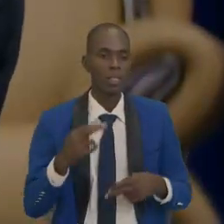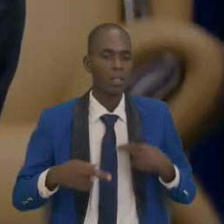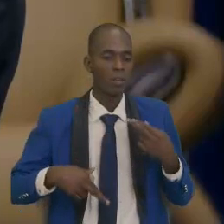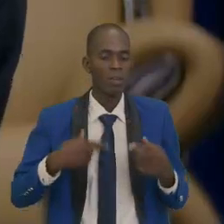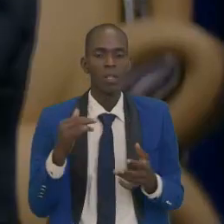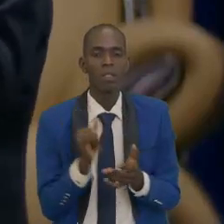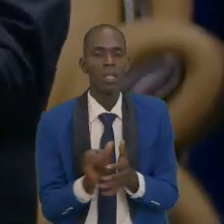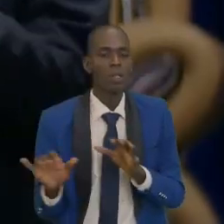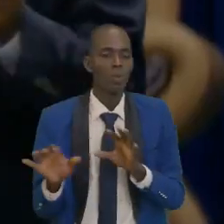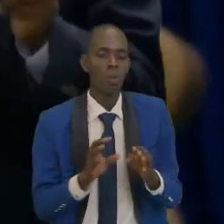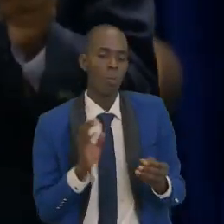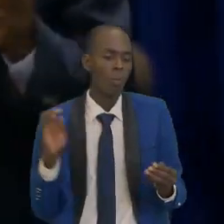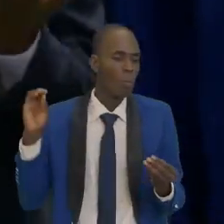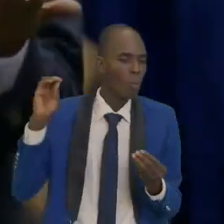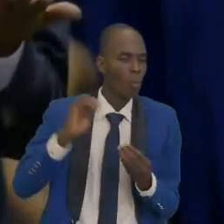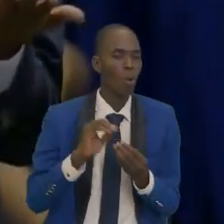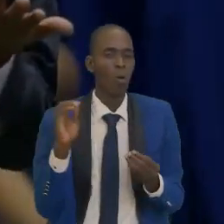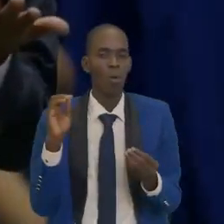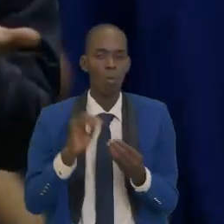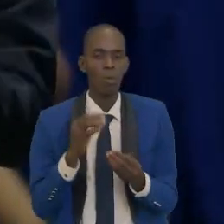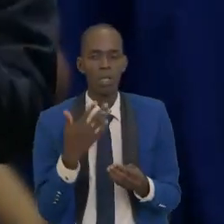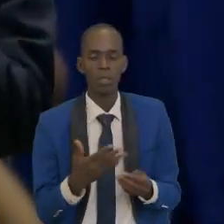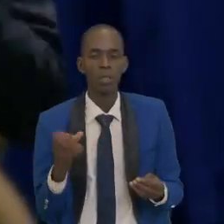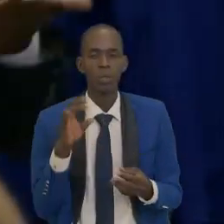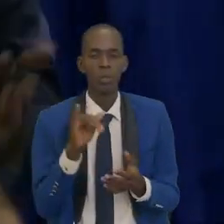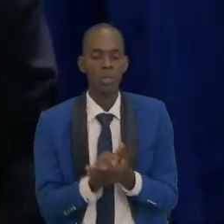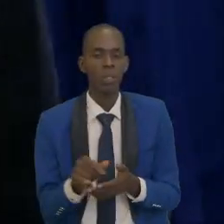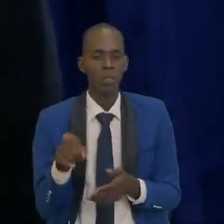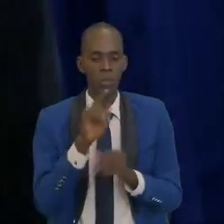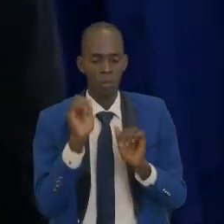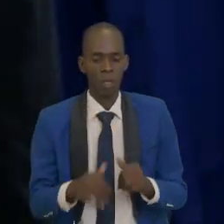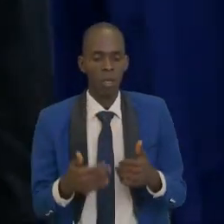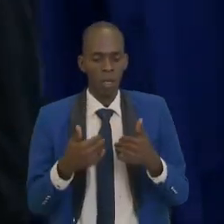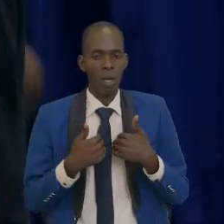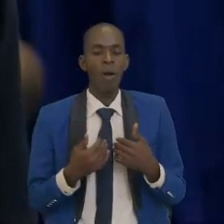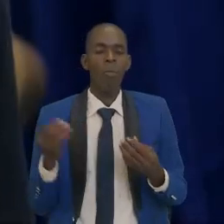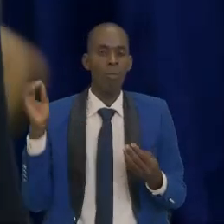extraordinary so that you can have the extraordinary